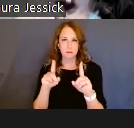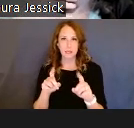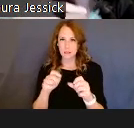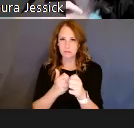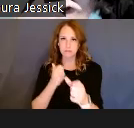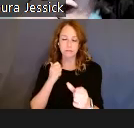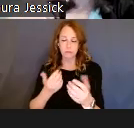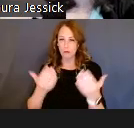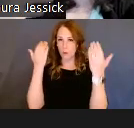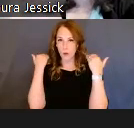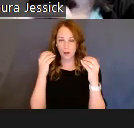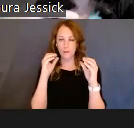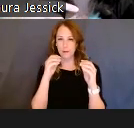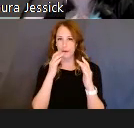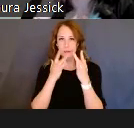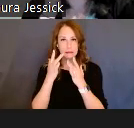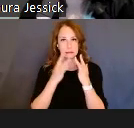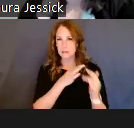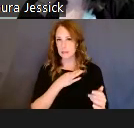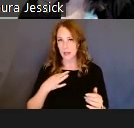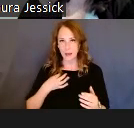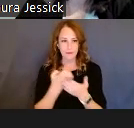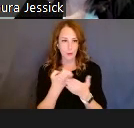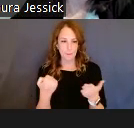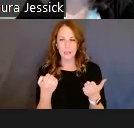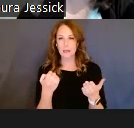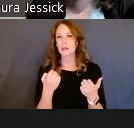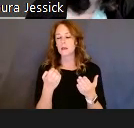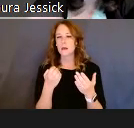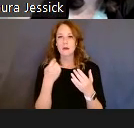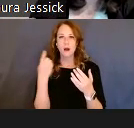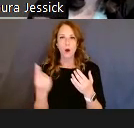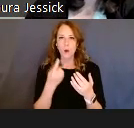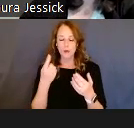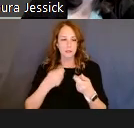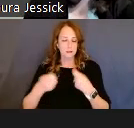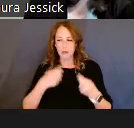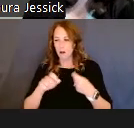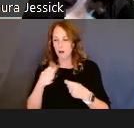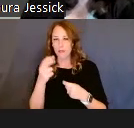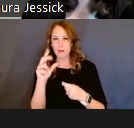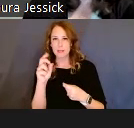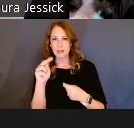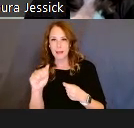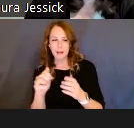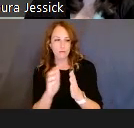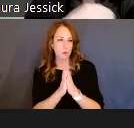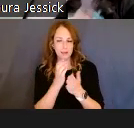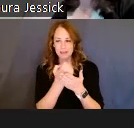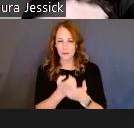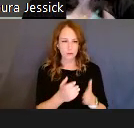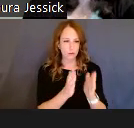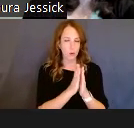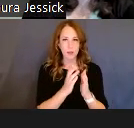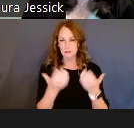overwhelmed, they are understaffed, they don't have enough equipment, they have constant other DNA requests and evidence requests coming into the